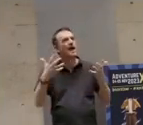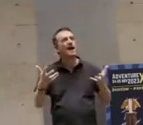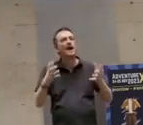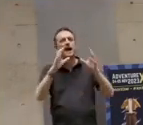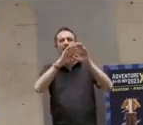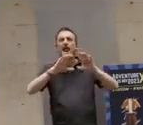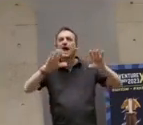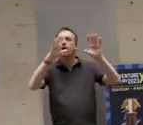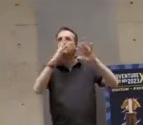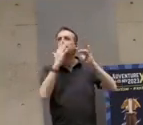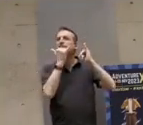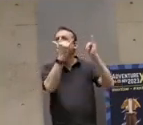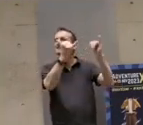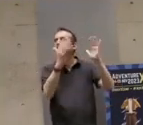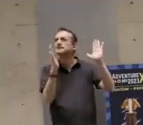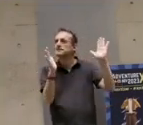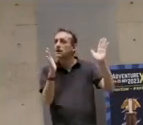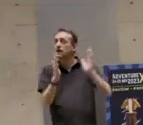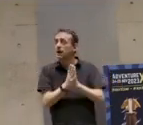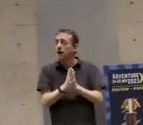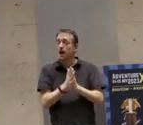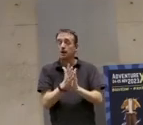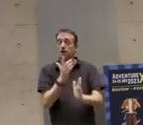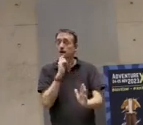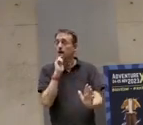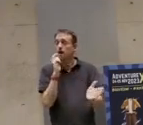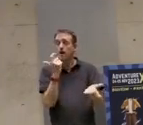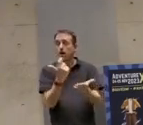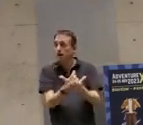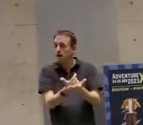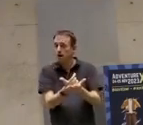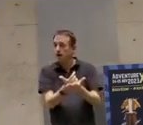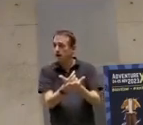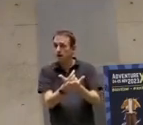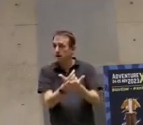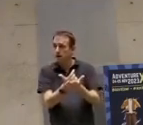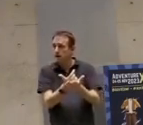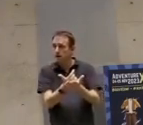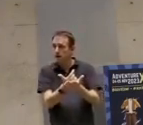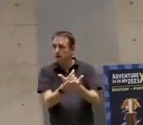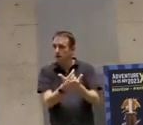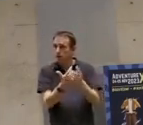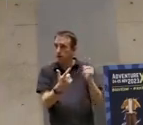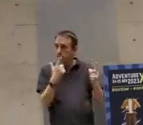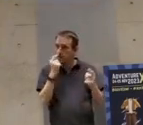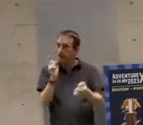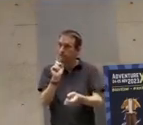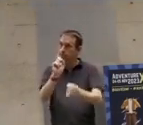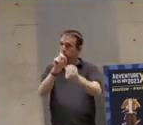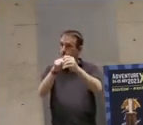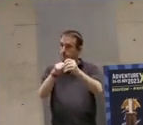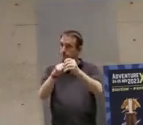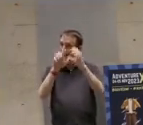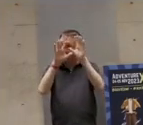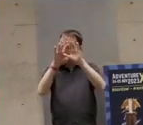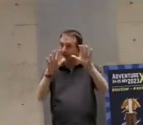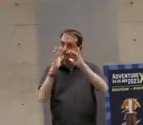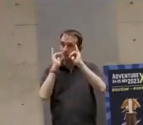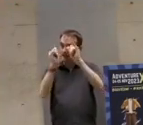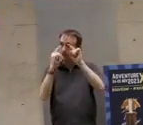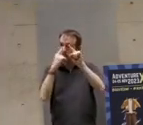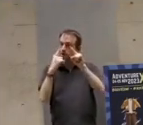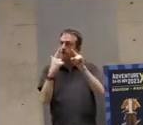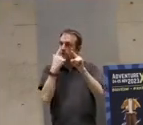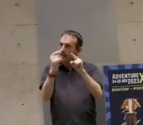Cloud Test something or other. And it is phenomenal. And what you can do, if you subscribe, is you can be very accurate about